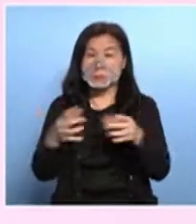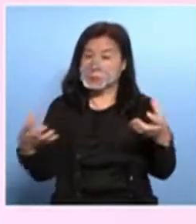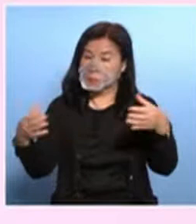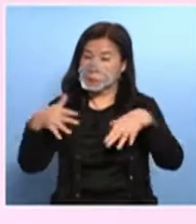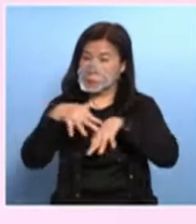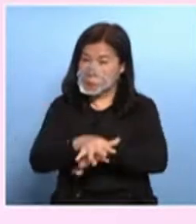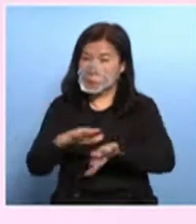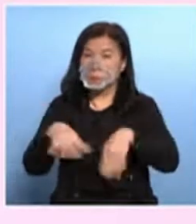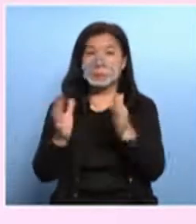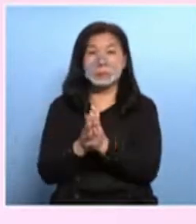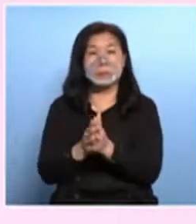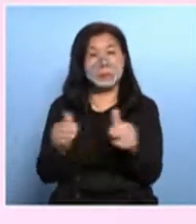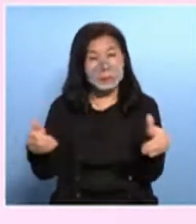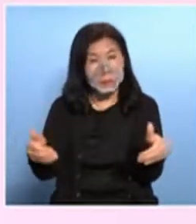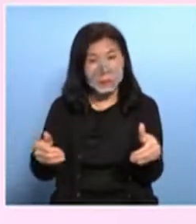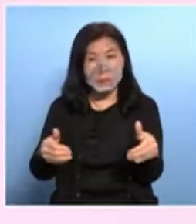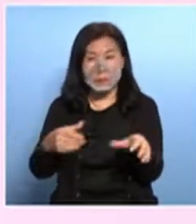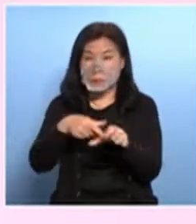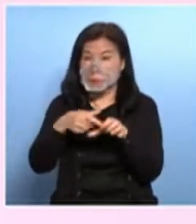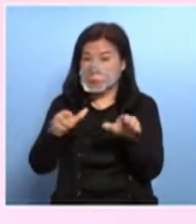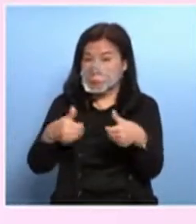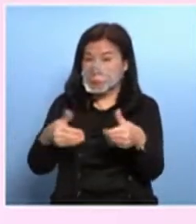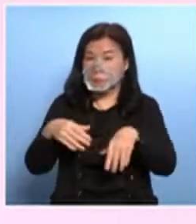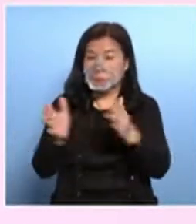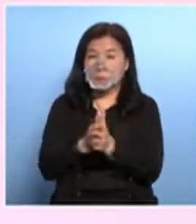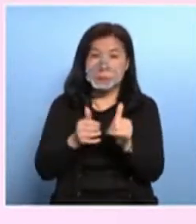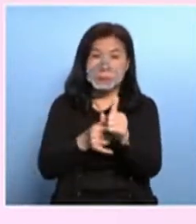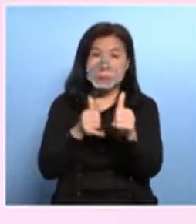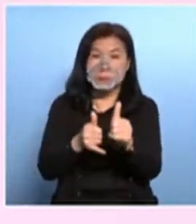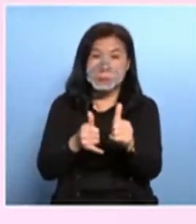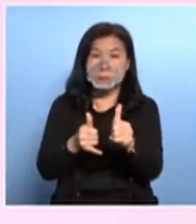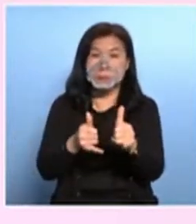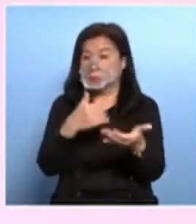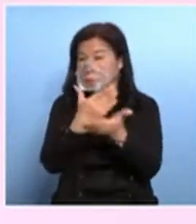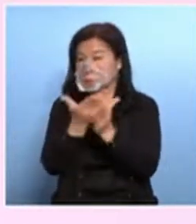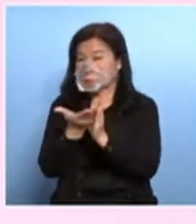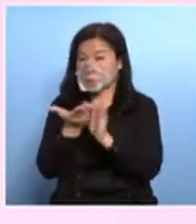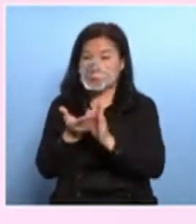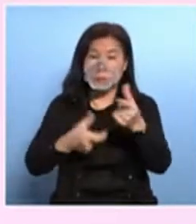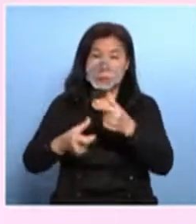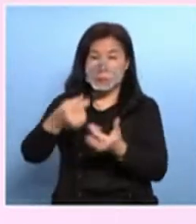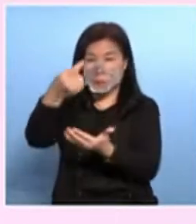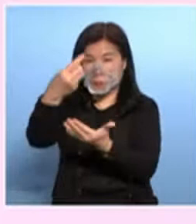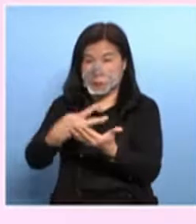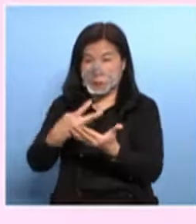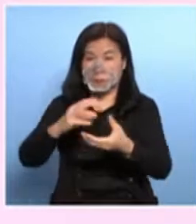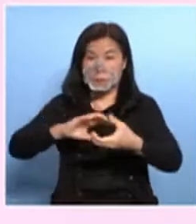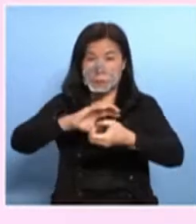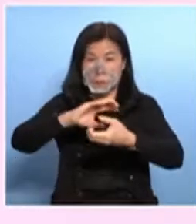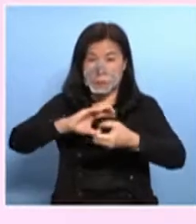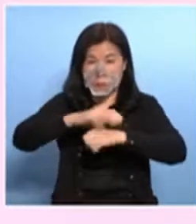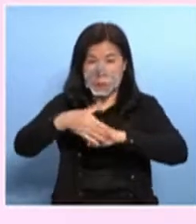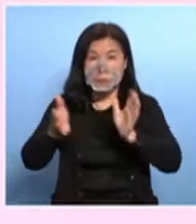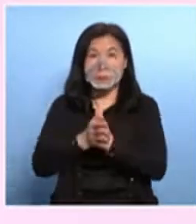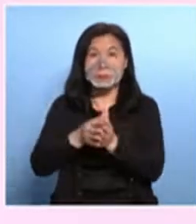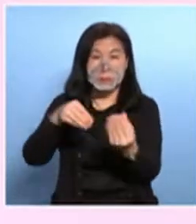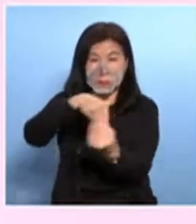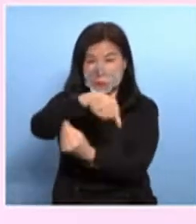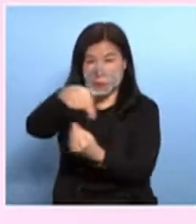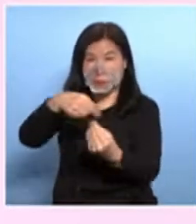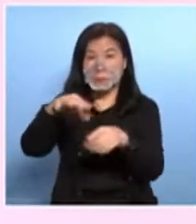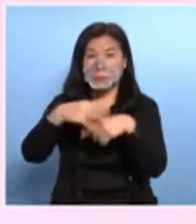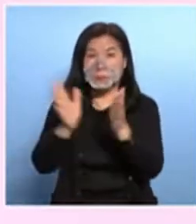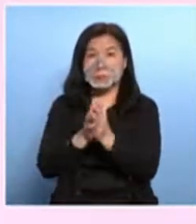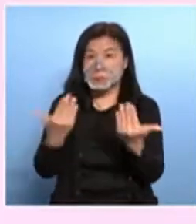center. The Hong Kong SAR government will continue to proactively develop a more stable, open, inclusive, and mutually beneficial